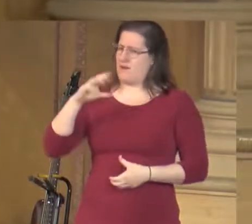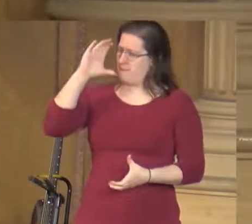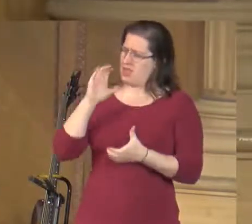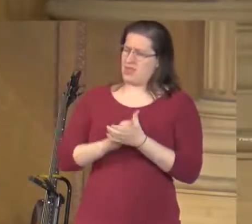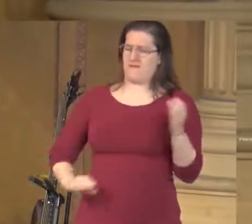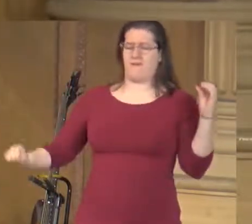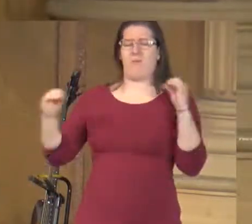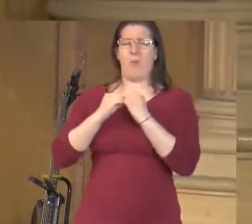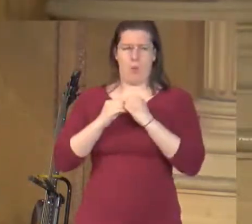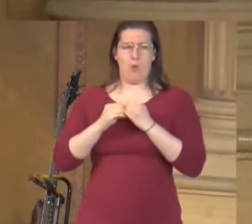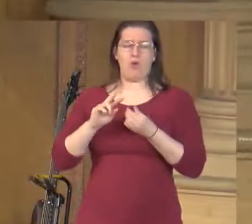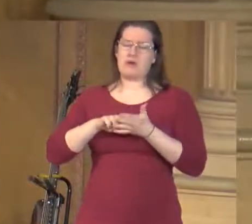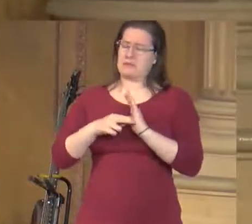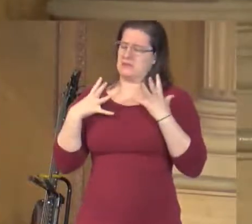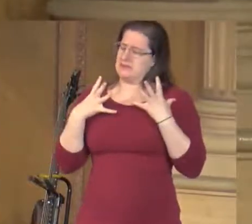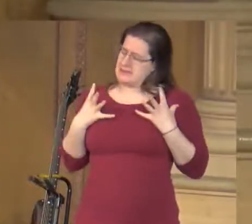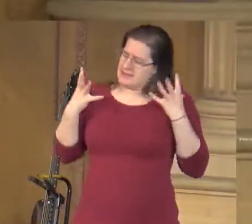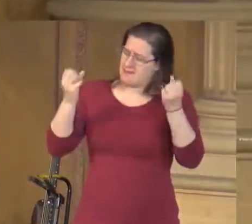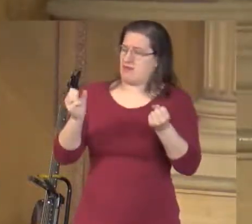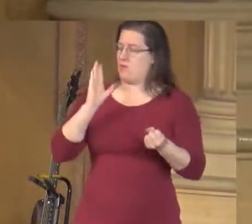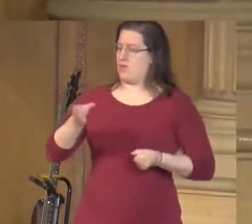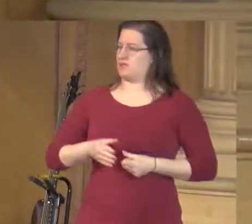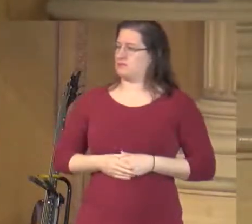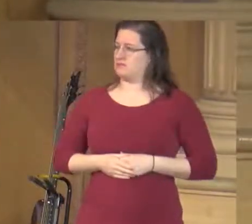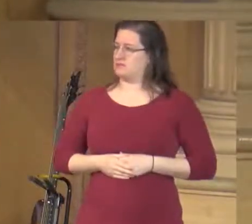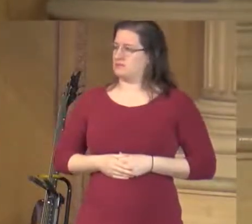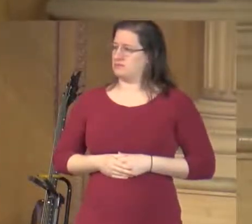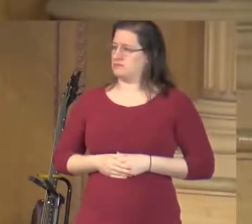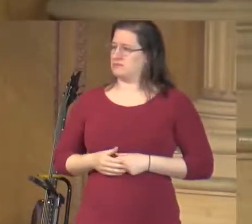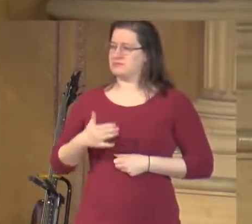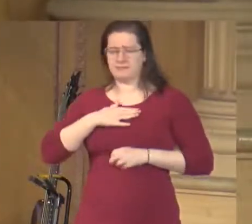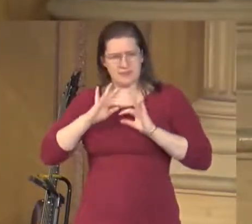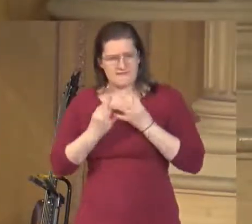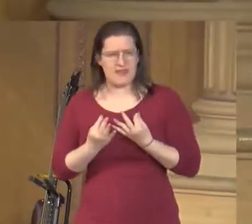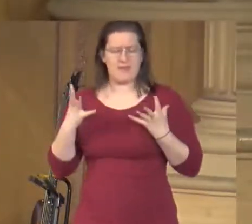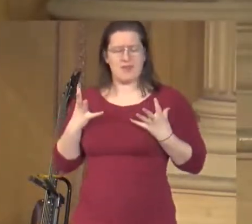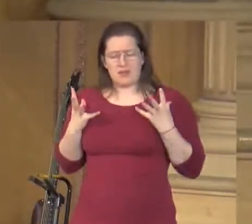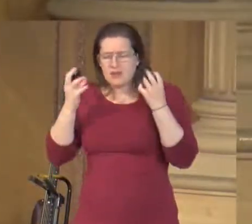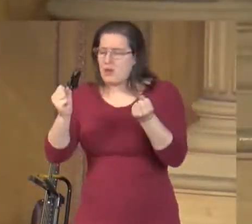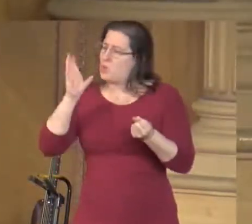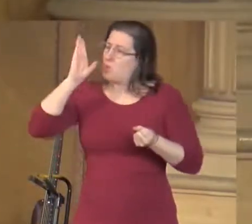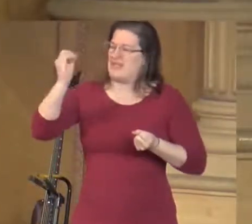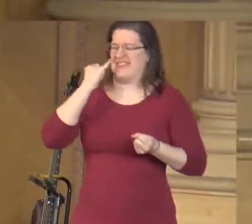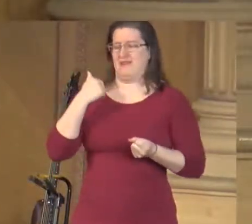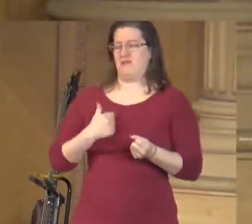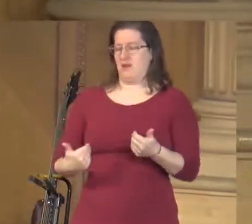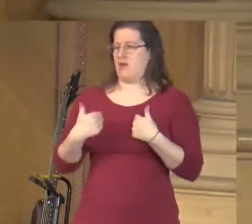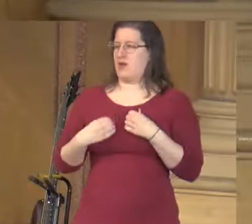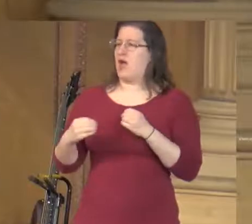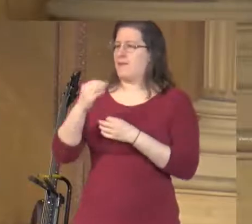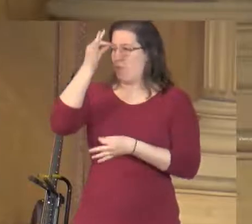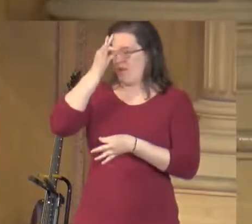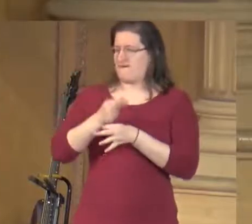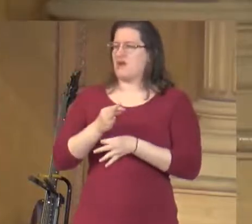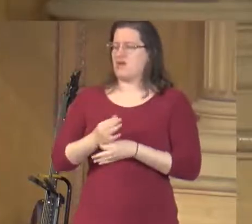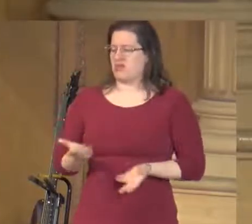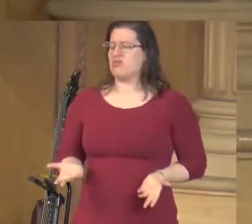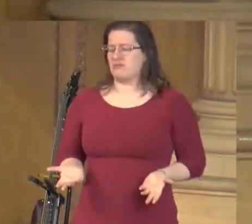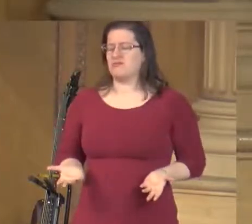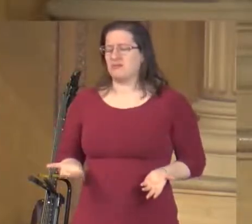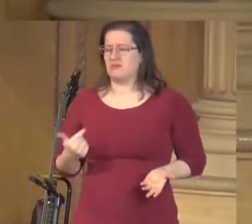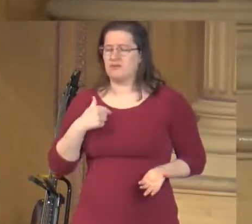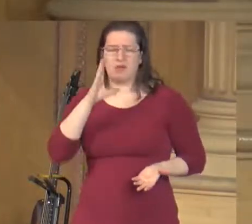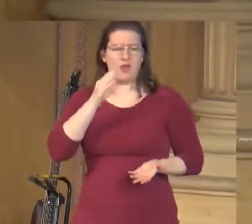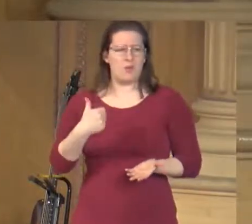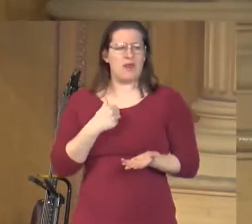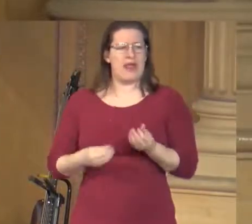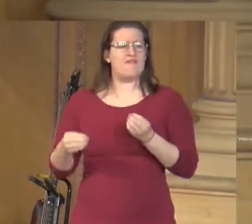And maybe even those loved ones that you're praying for, they would be healed. If you just had more faith, you'd have more money. You'd be more of a baller. You wouldn't be driving